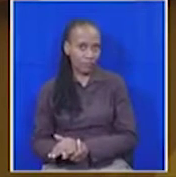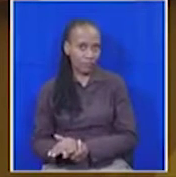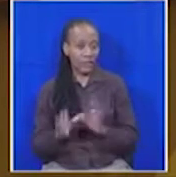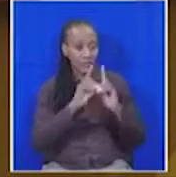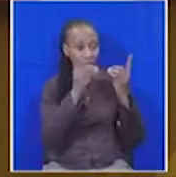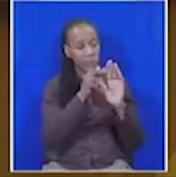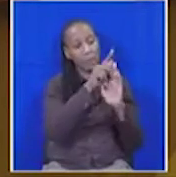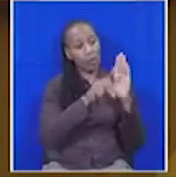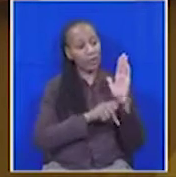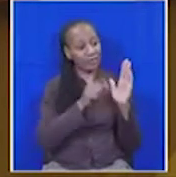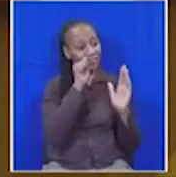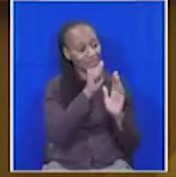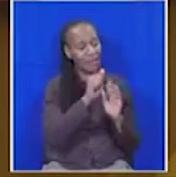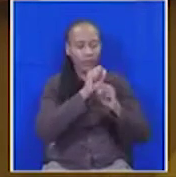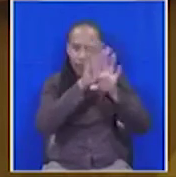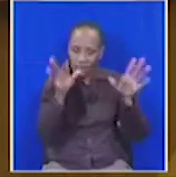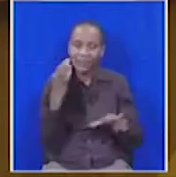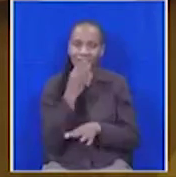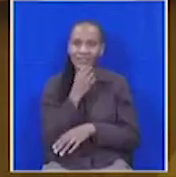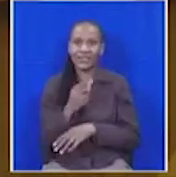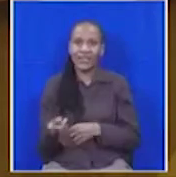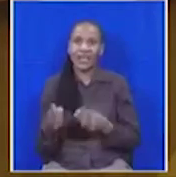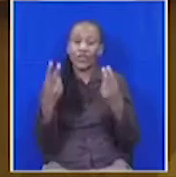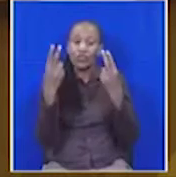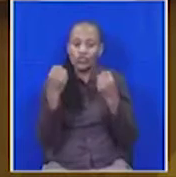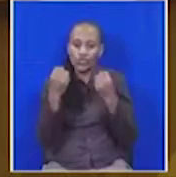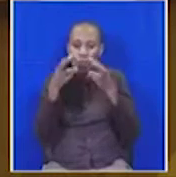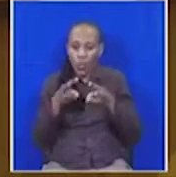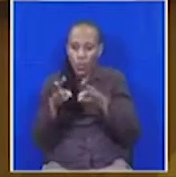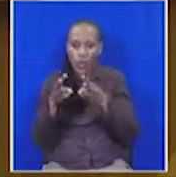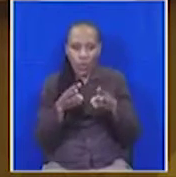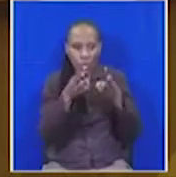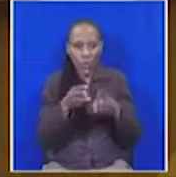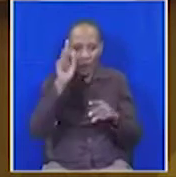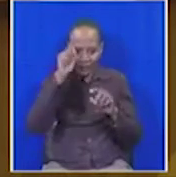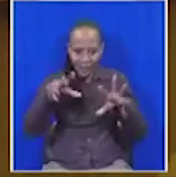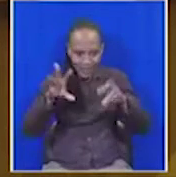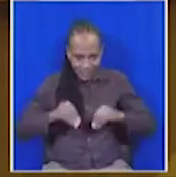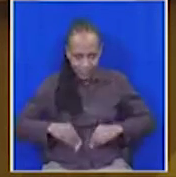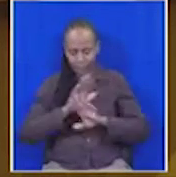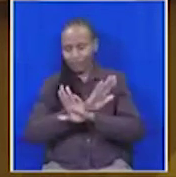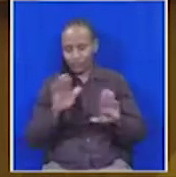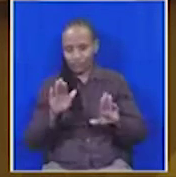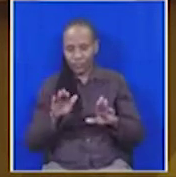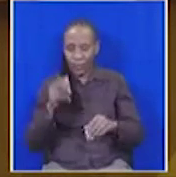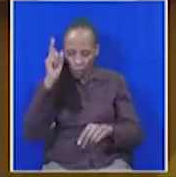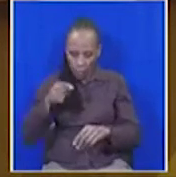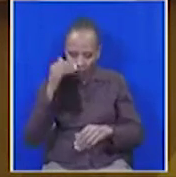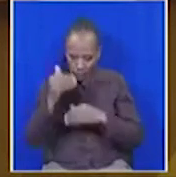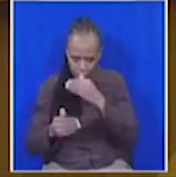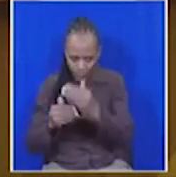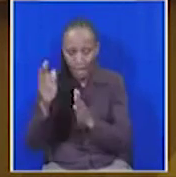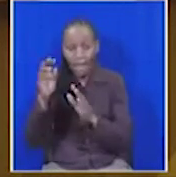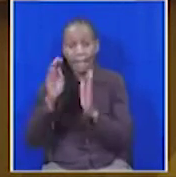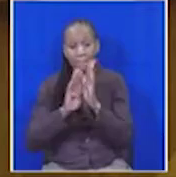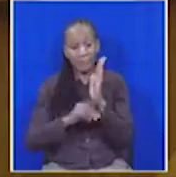Department's policy on gambling, which states clearly that no new forms of gambling is to be allowed, proceeding with the remote gambling bill will